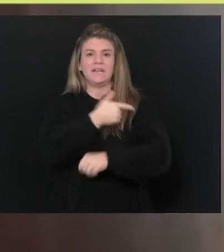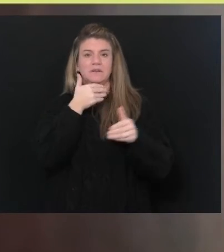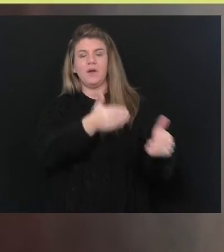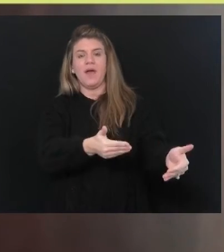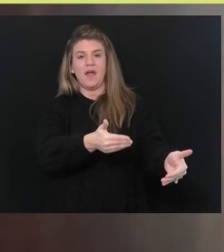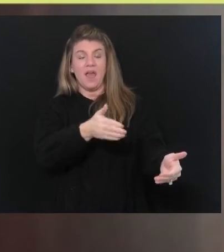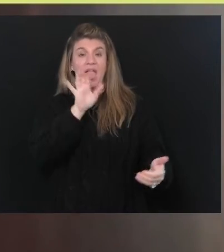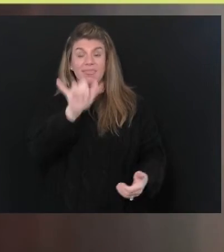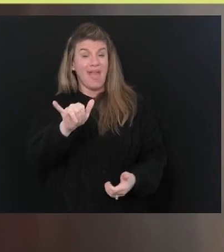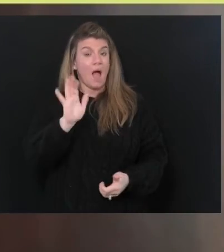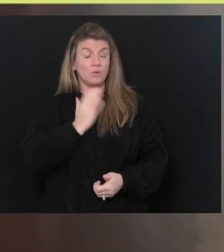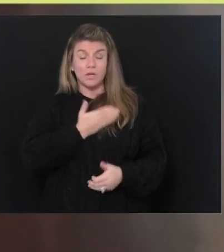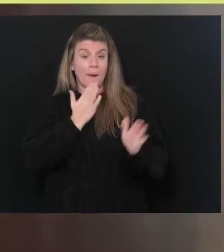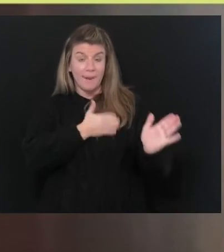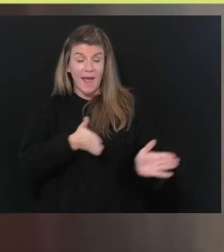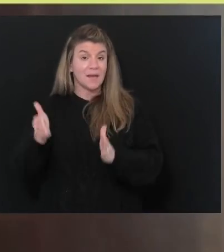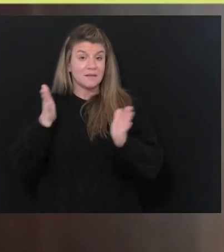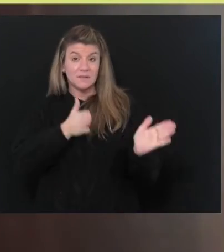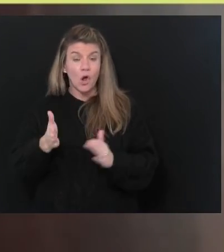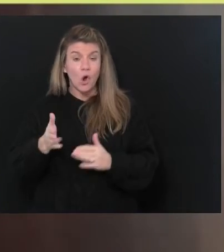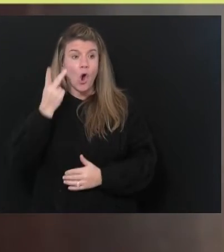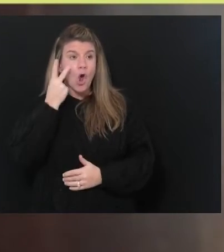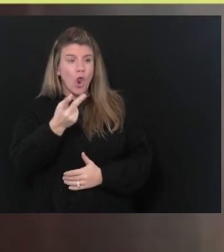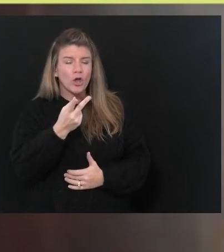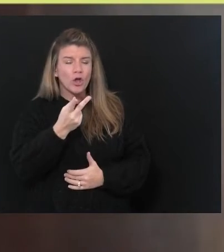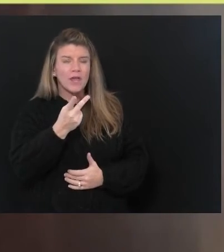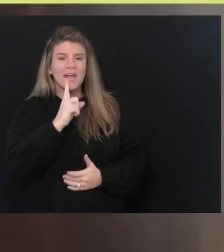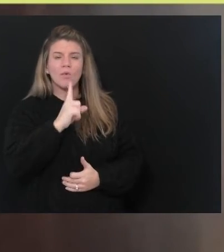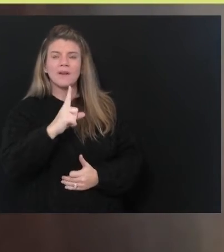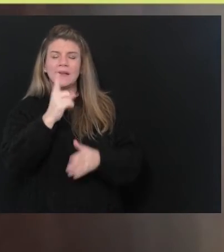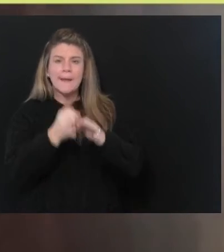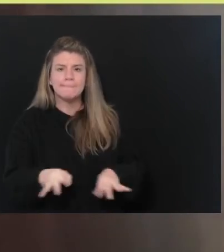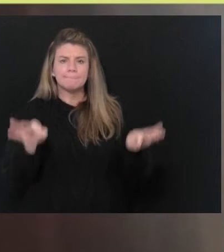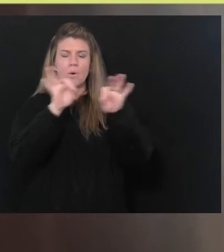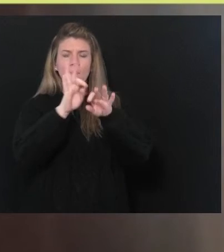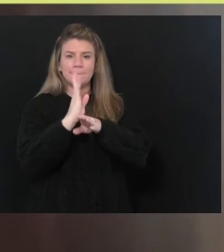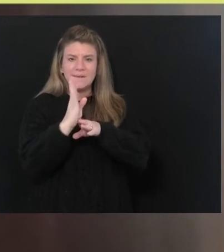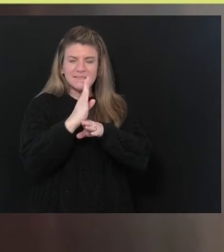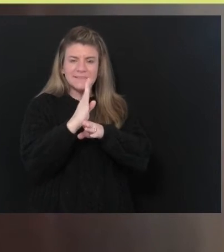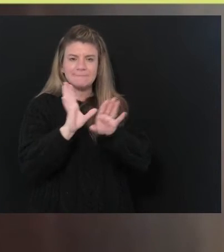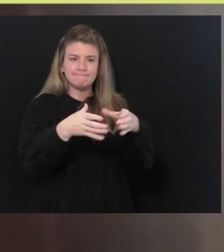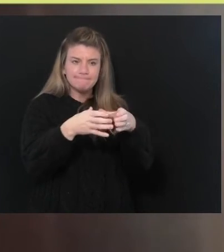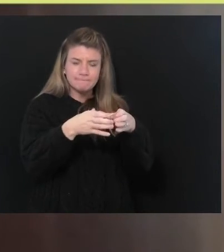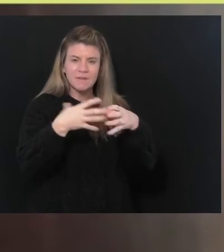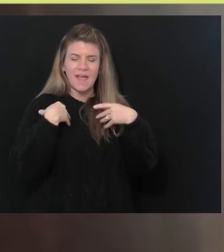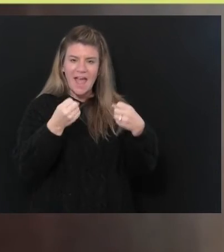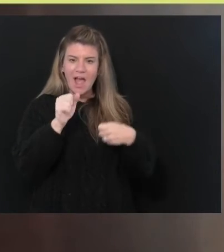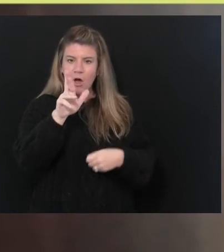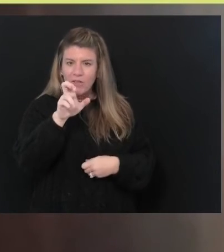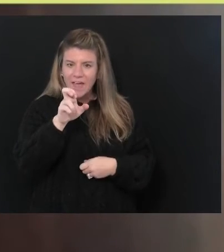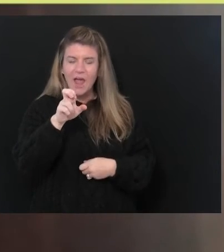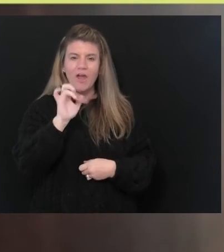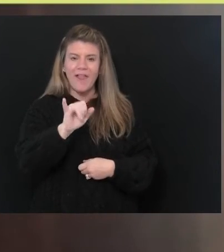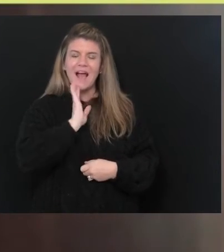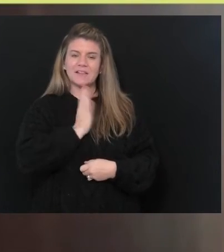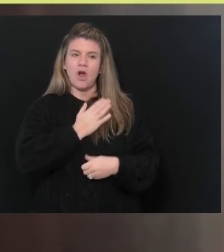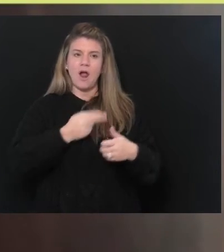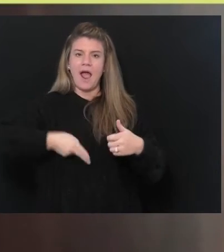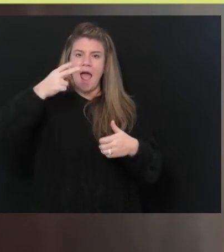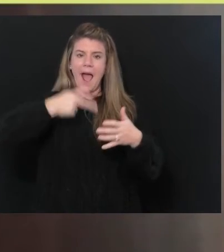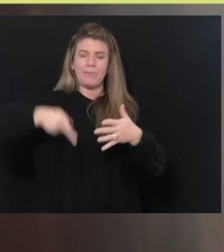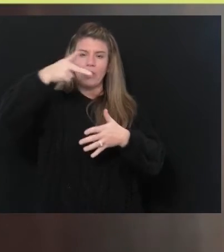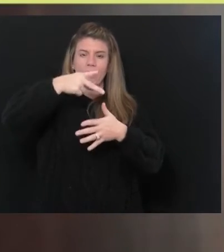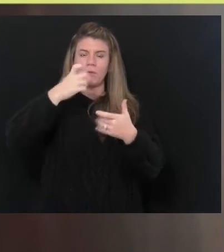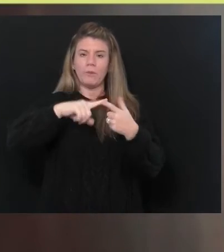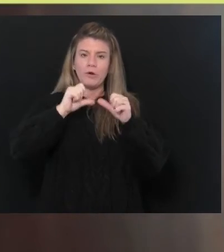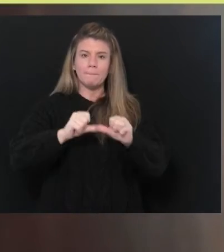we had planned, looking at critical business and industry sectors and healthcare as our high priority to